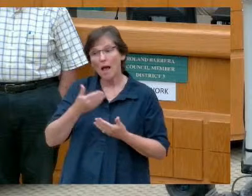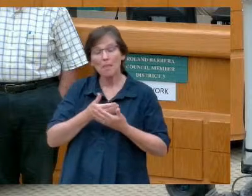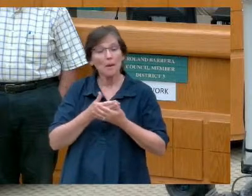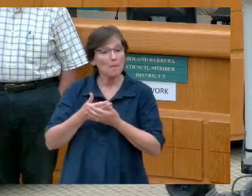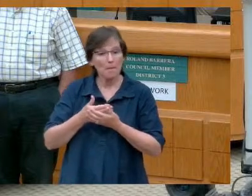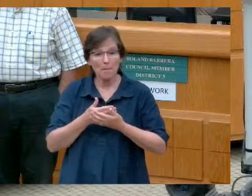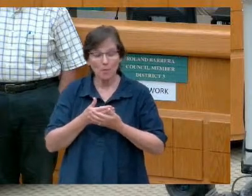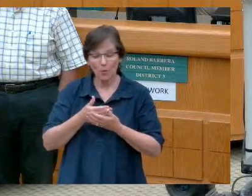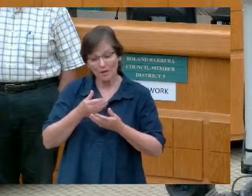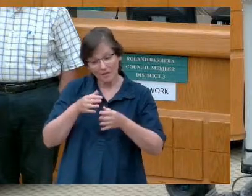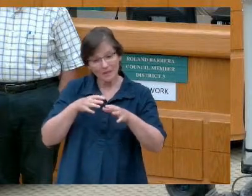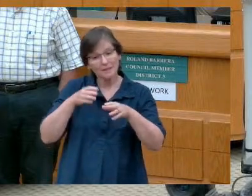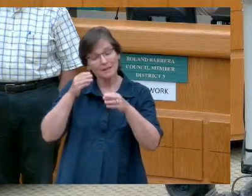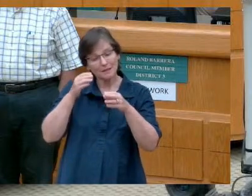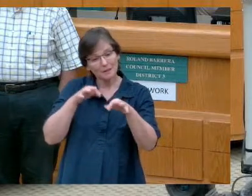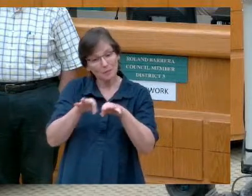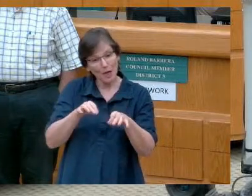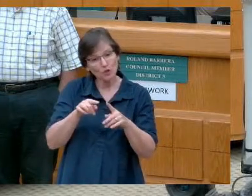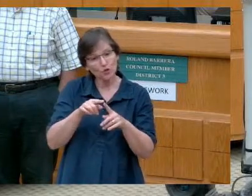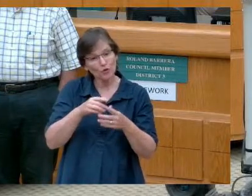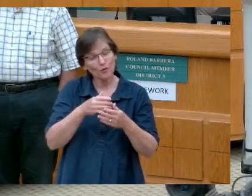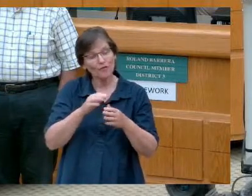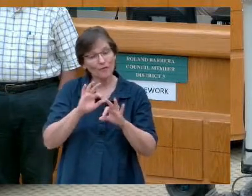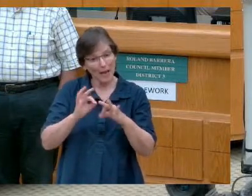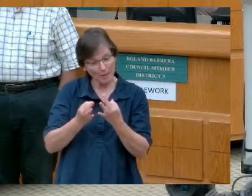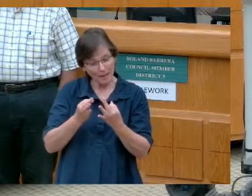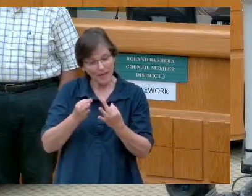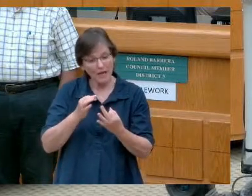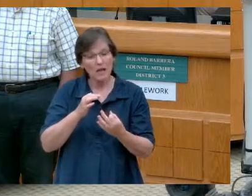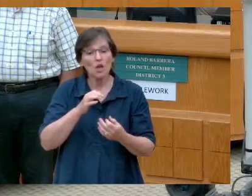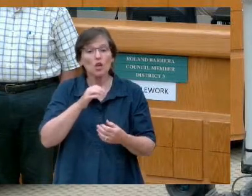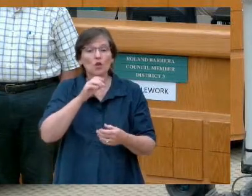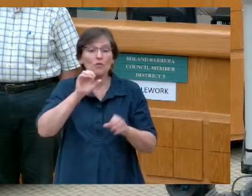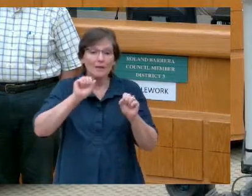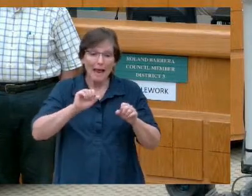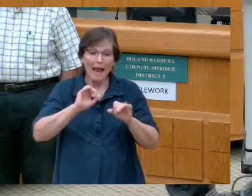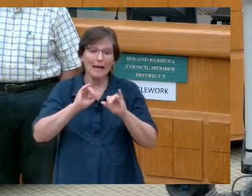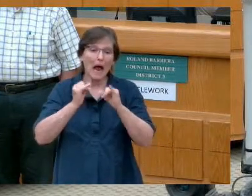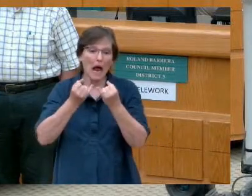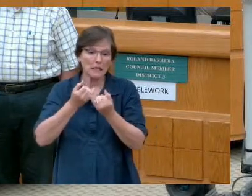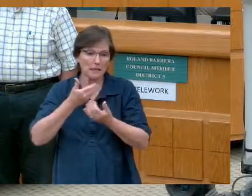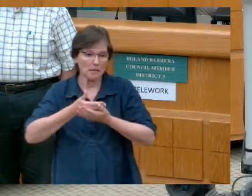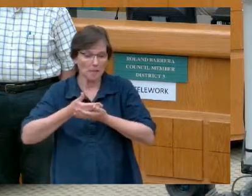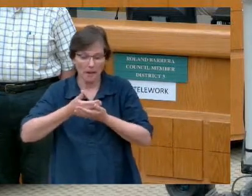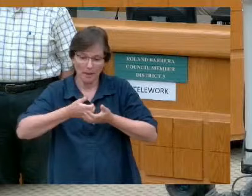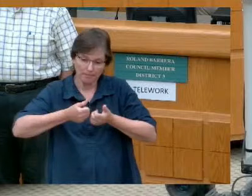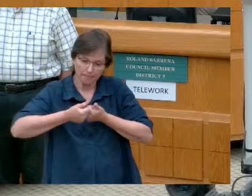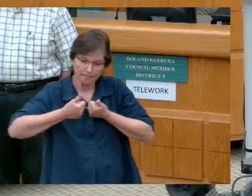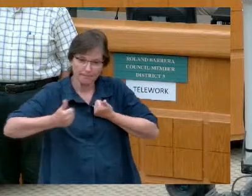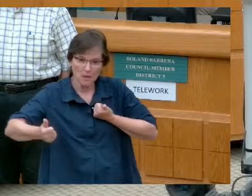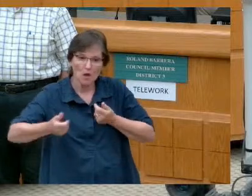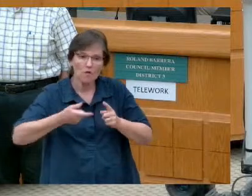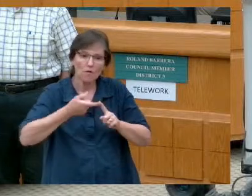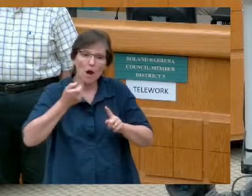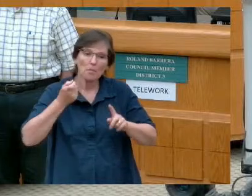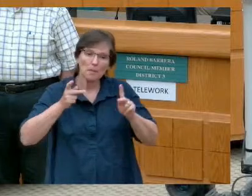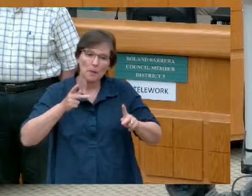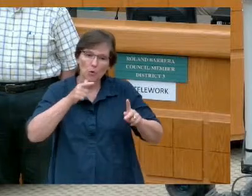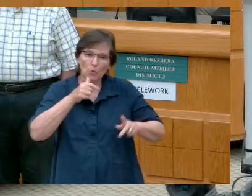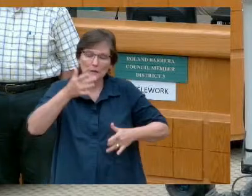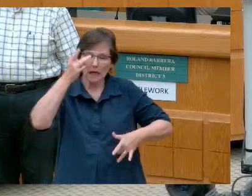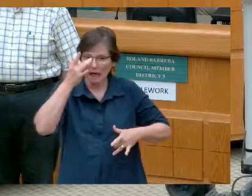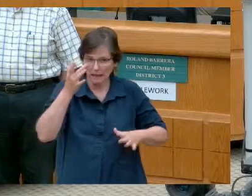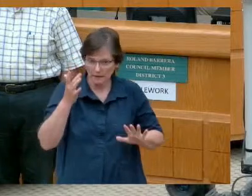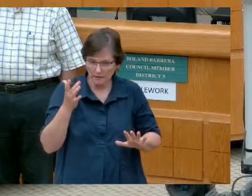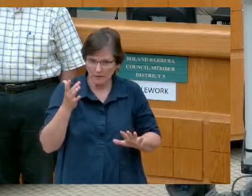isolate, from the baby, and it's hard to do. Everybody wants to be close to the baby, but we don't want to get them sick. So